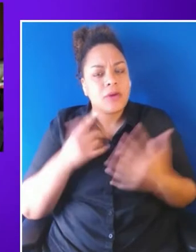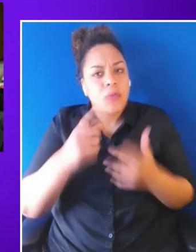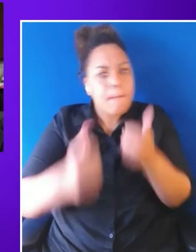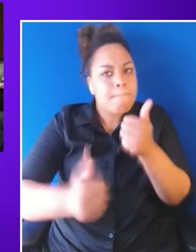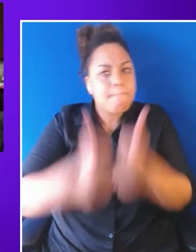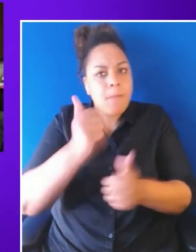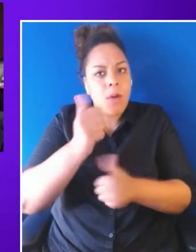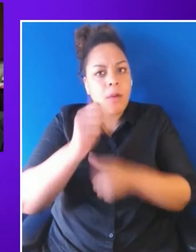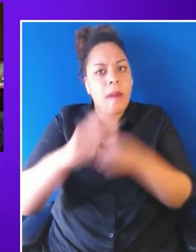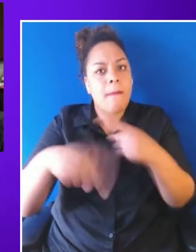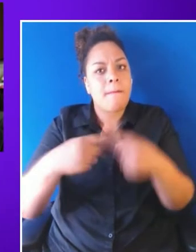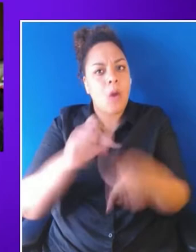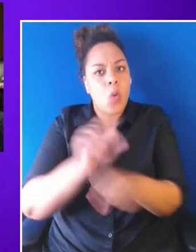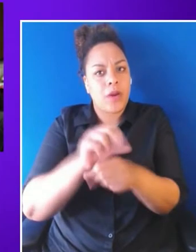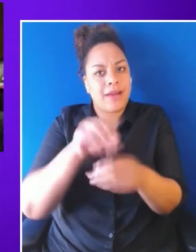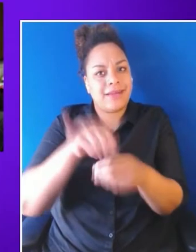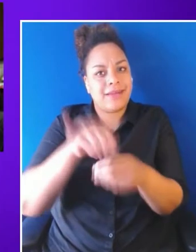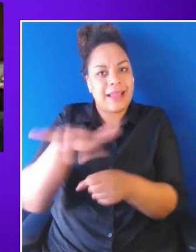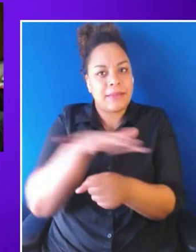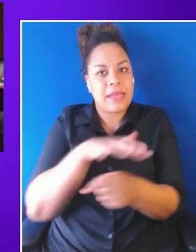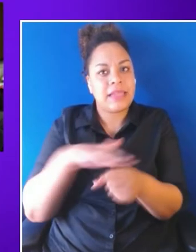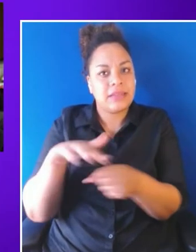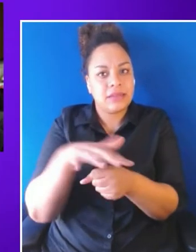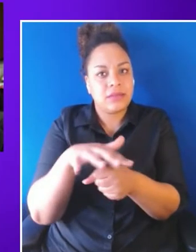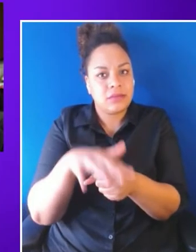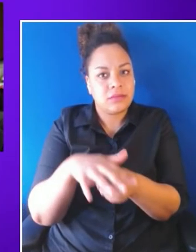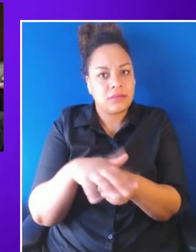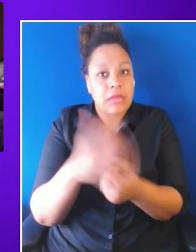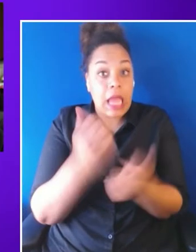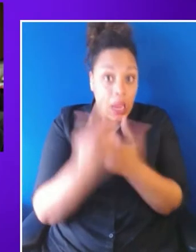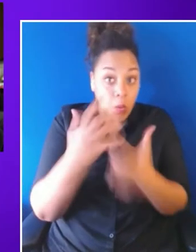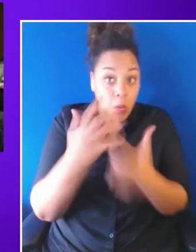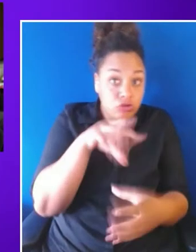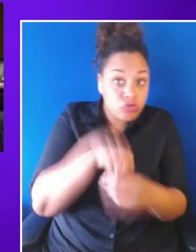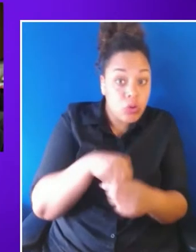space? If anyone wants to jump on, or maybe Damián.